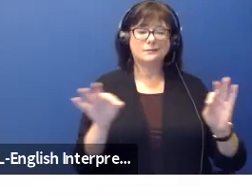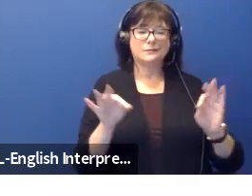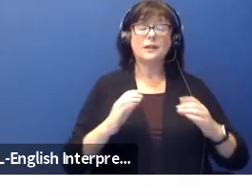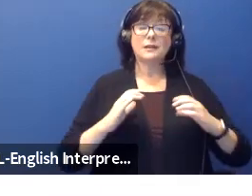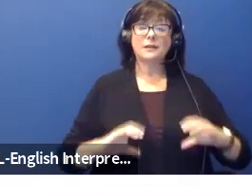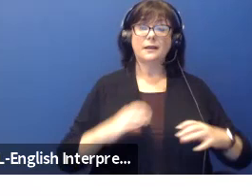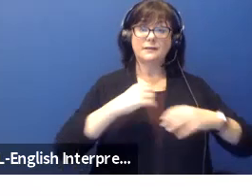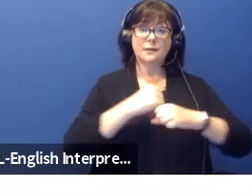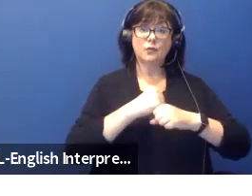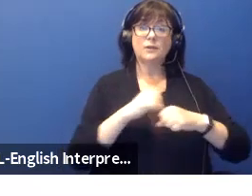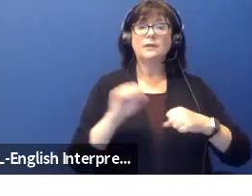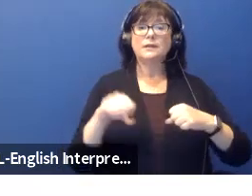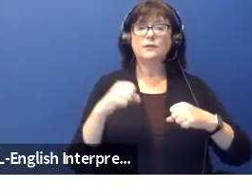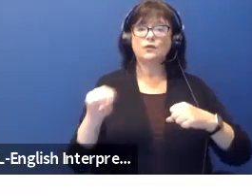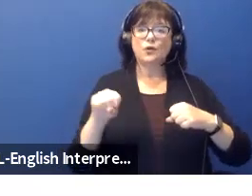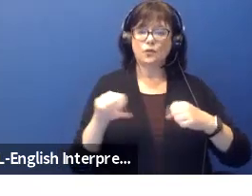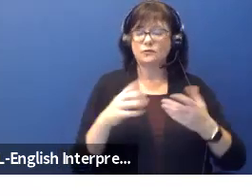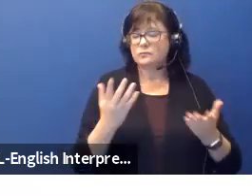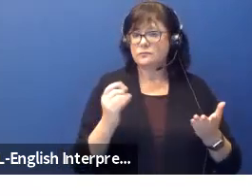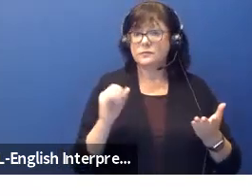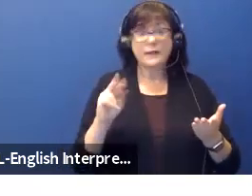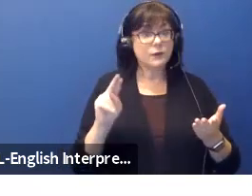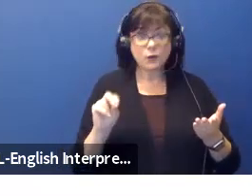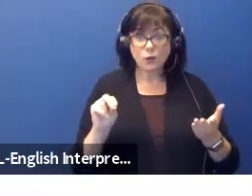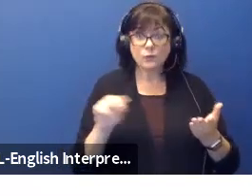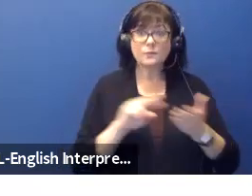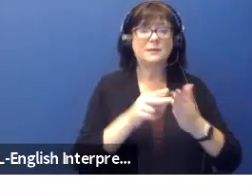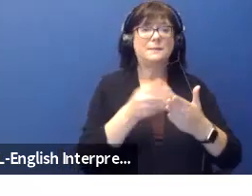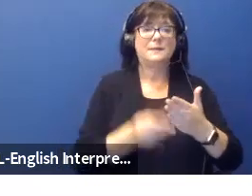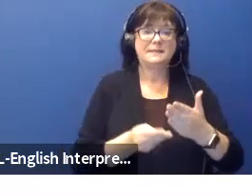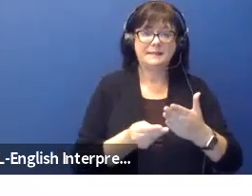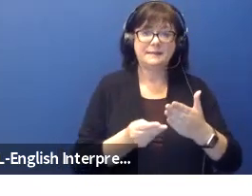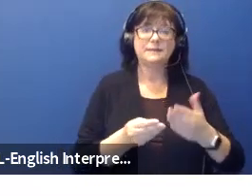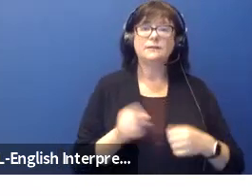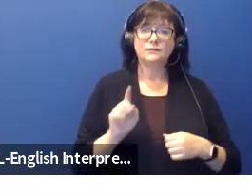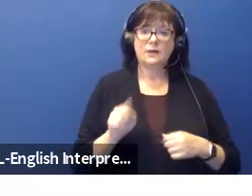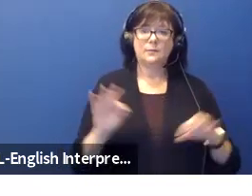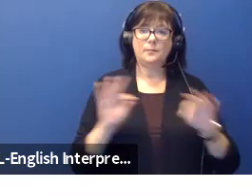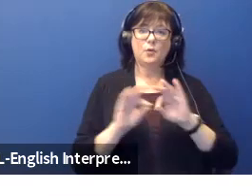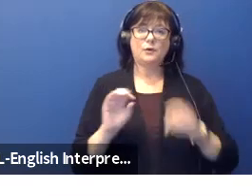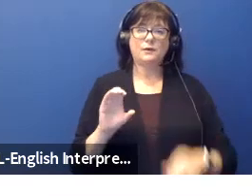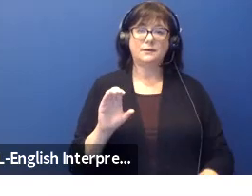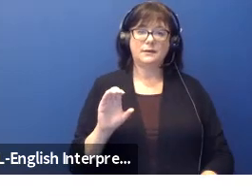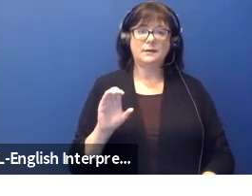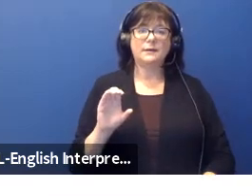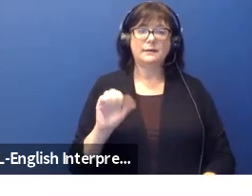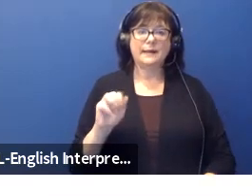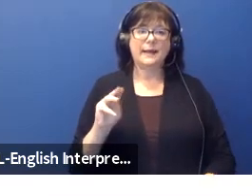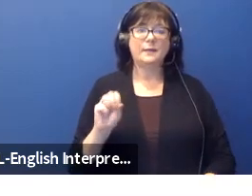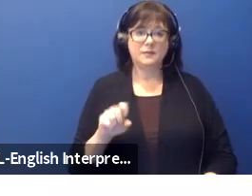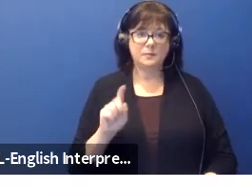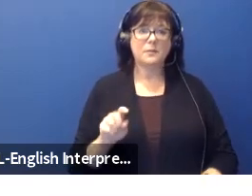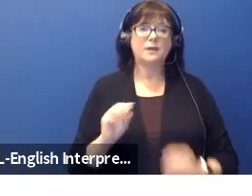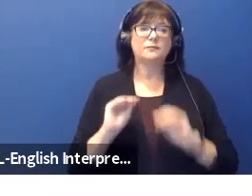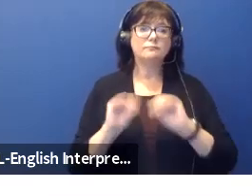So the client summary is a key piece in CaMS to make sure is up to date in order for you to be capturing as many suitability